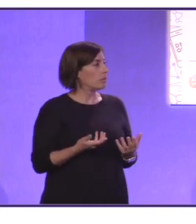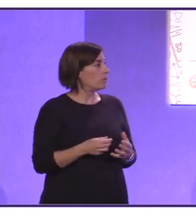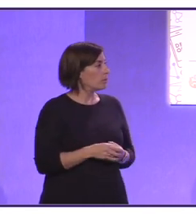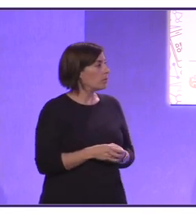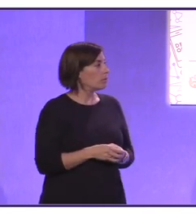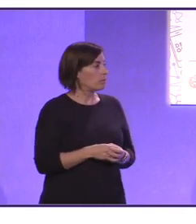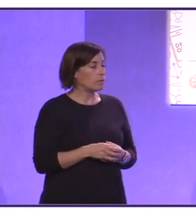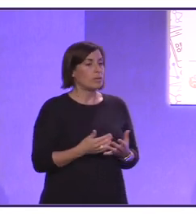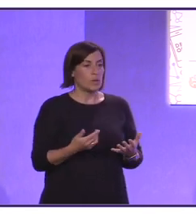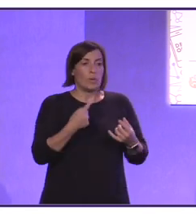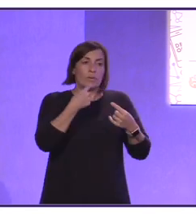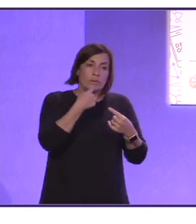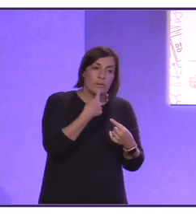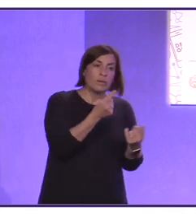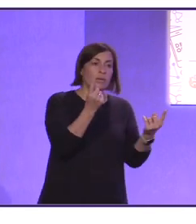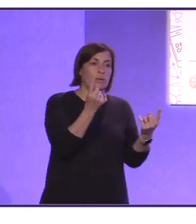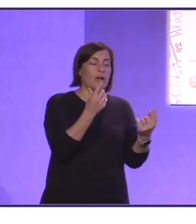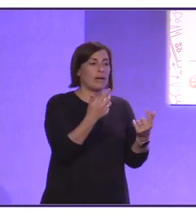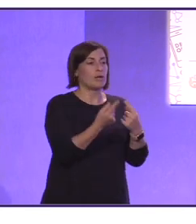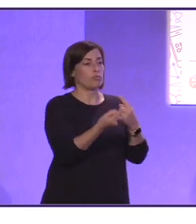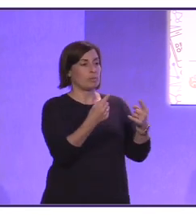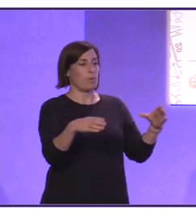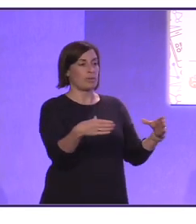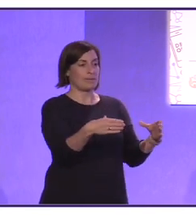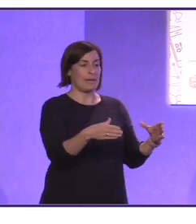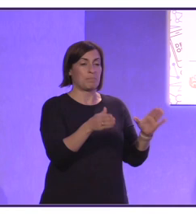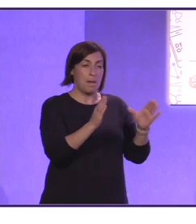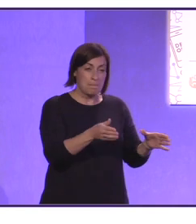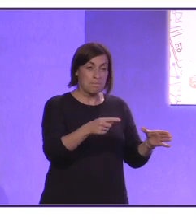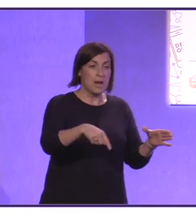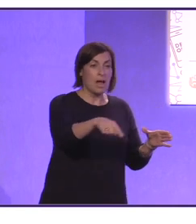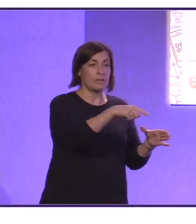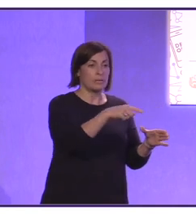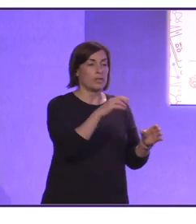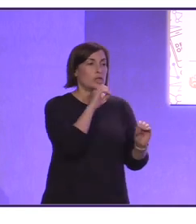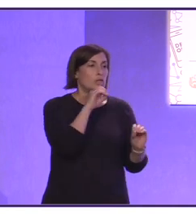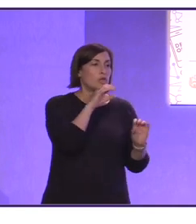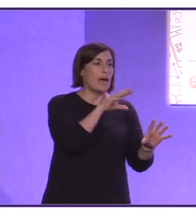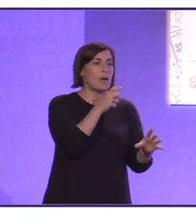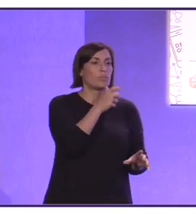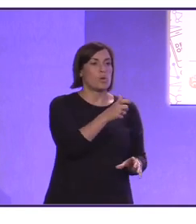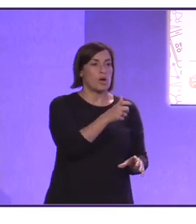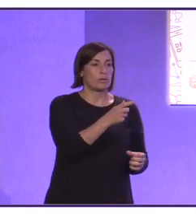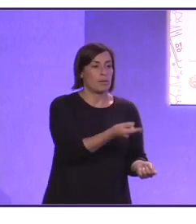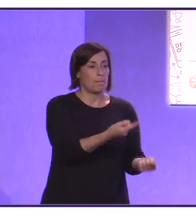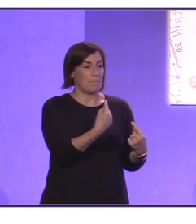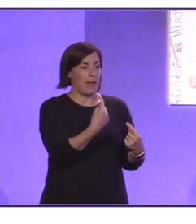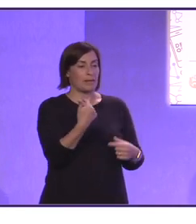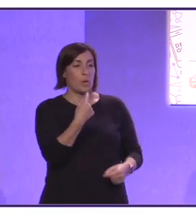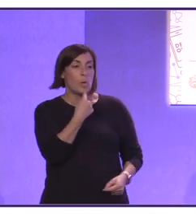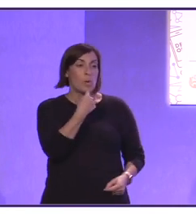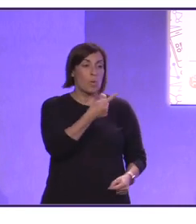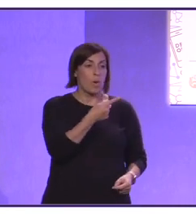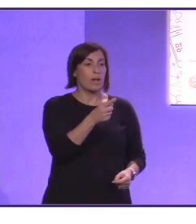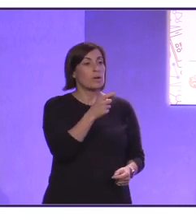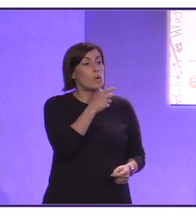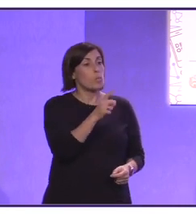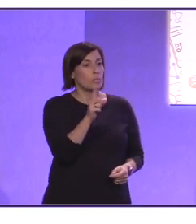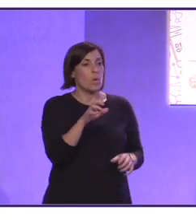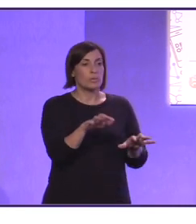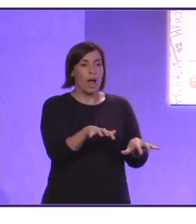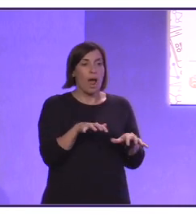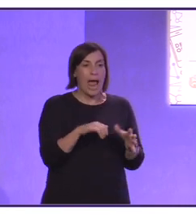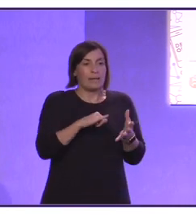to say the call. And the response from the team is that everyone shouts back the word. And the word is lions. Now I